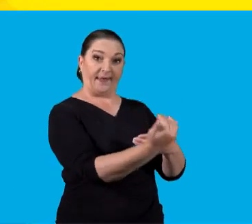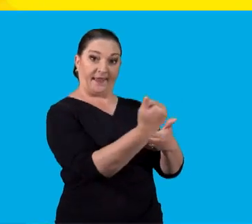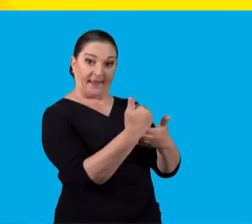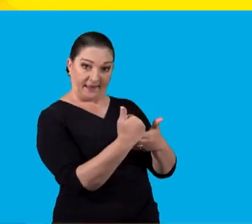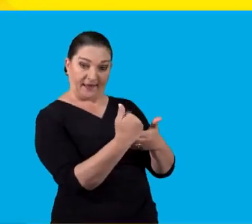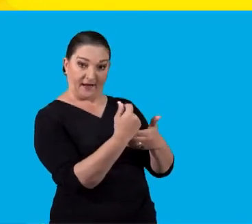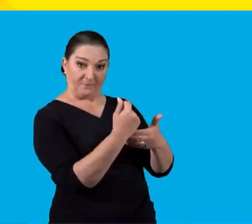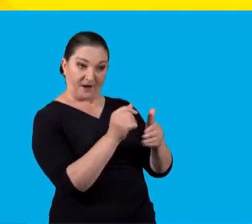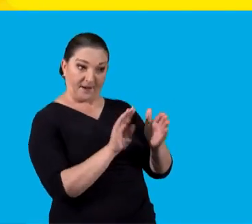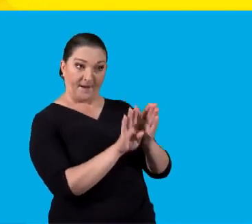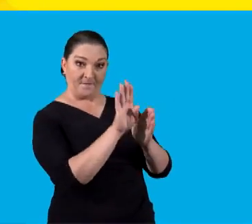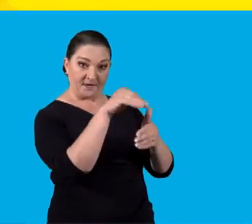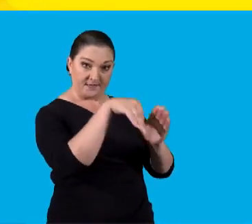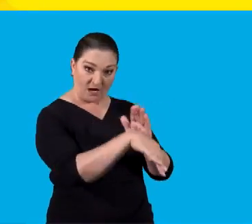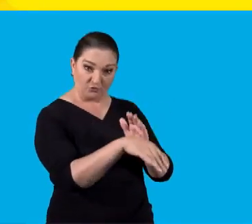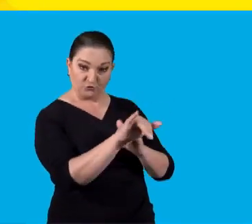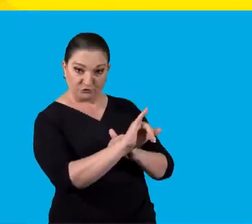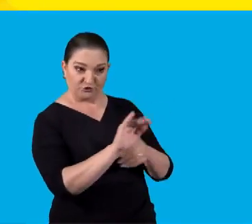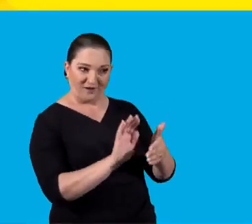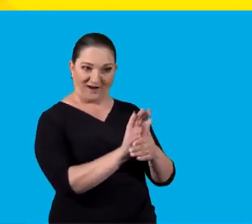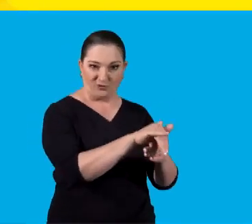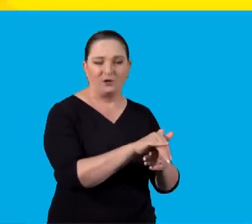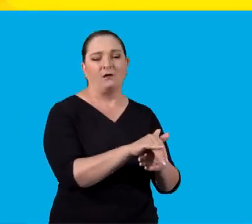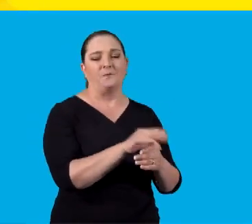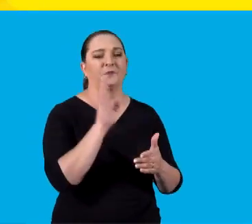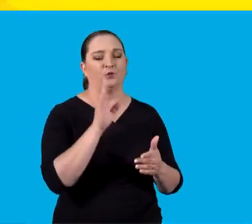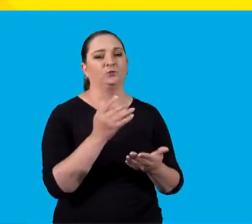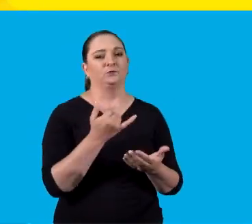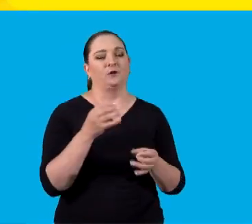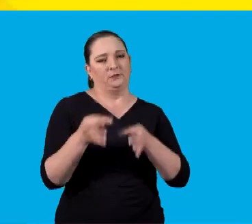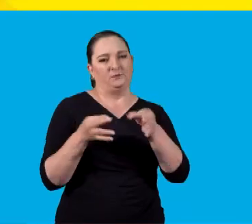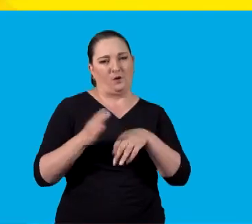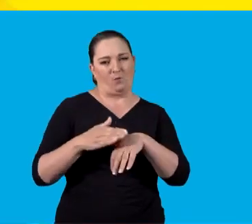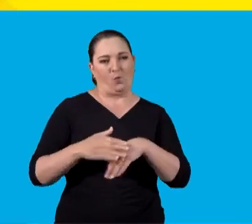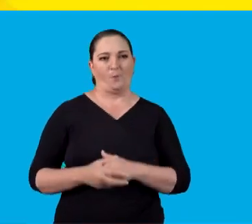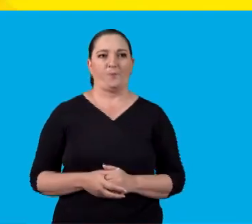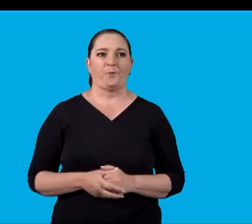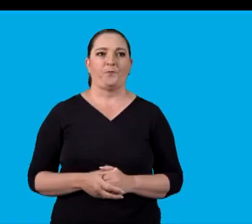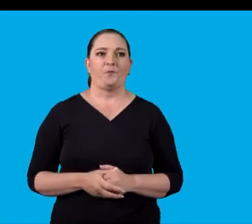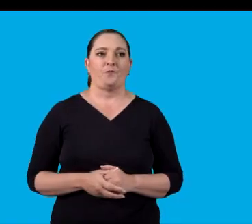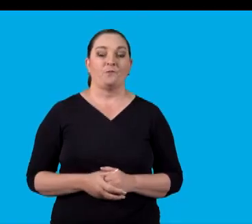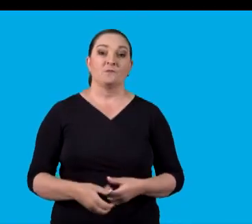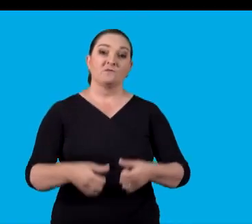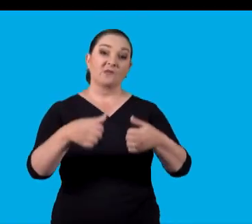an inflow when it increases or decreases. We're going to shed light on that area.